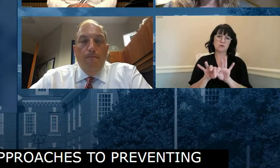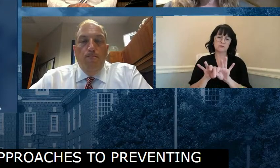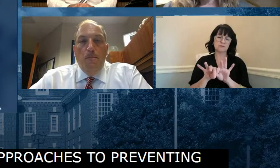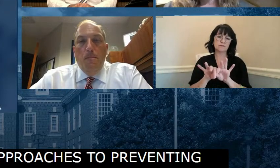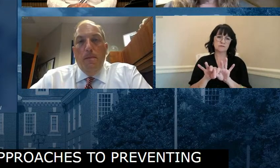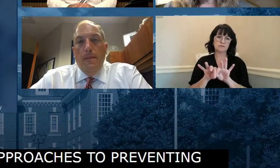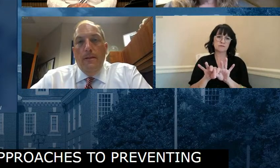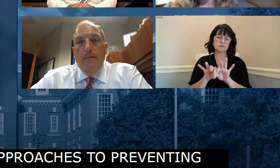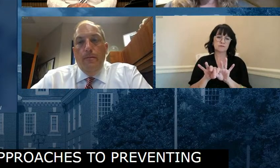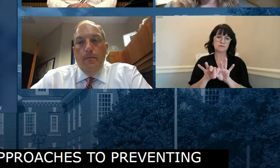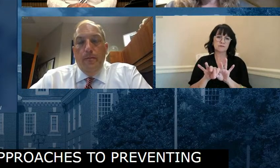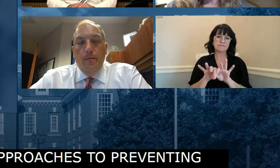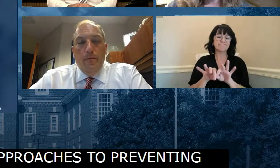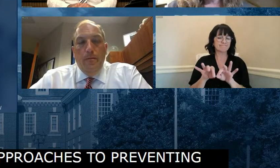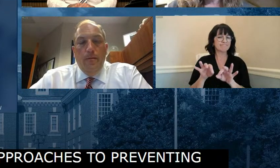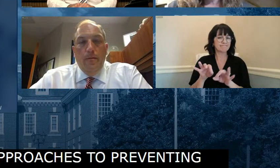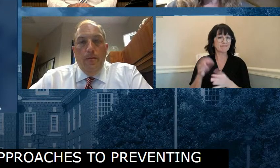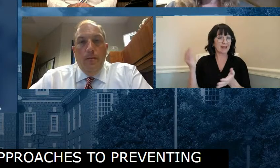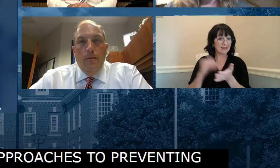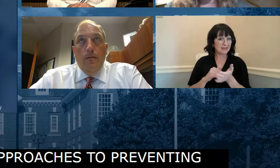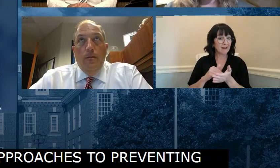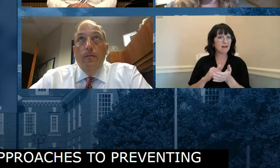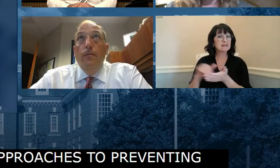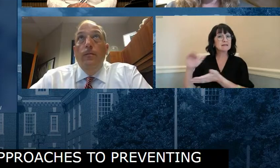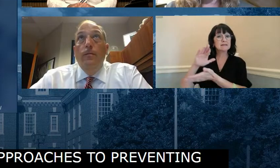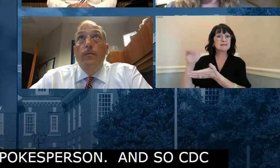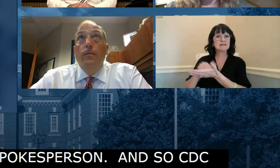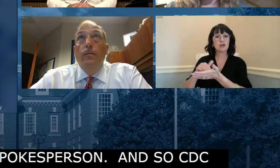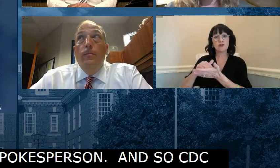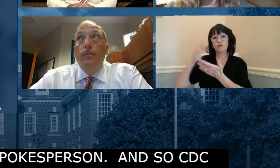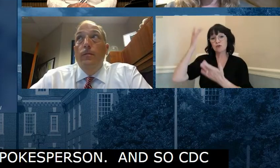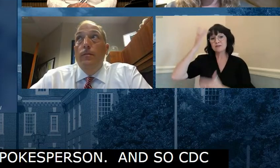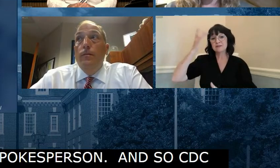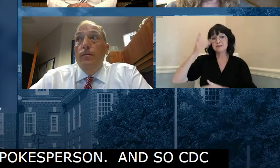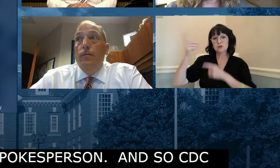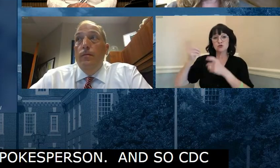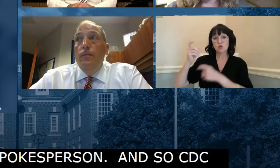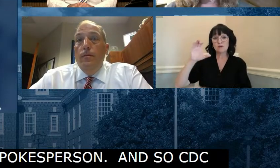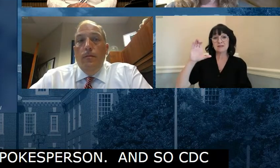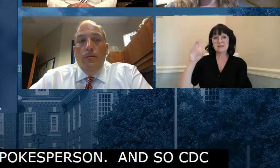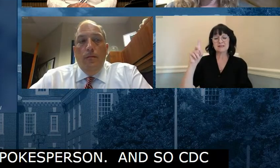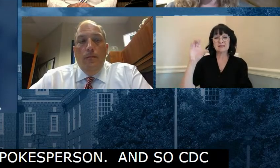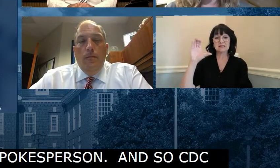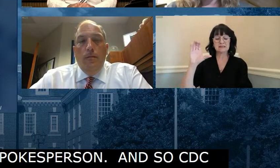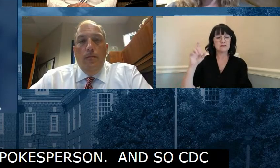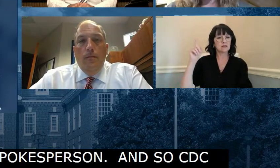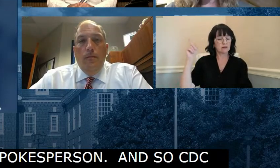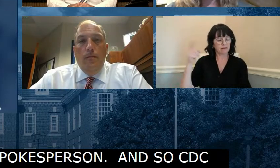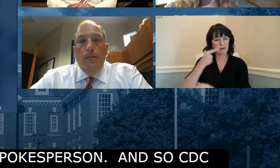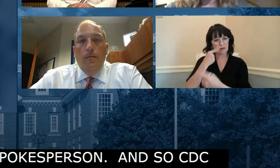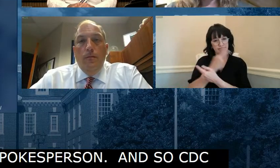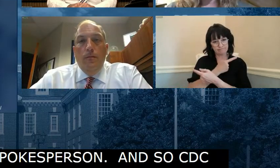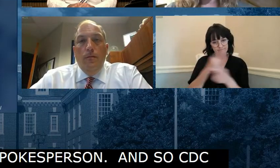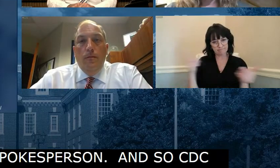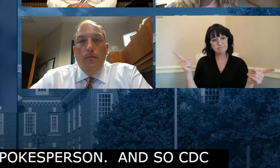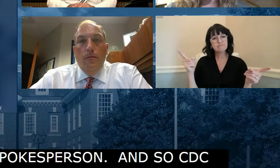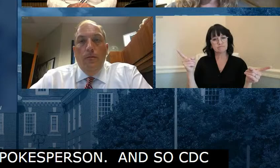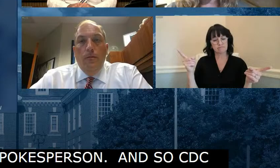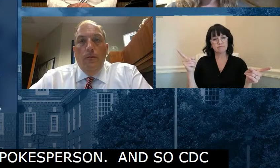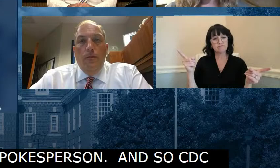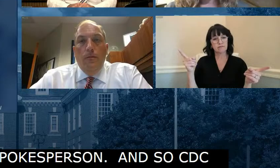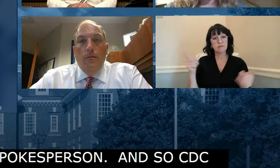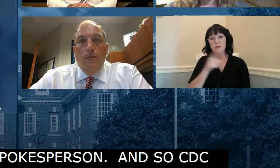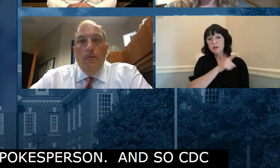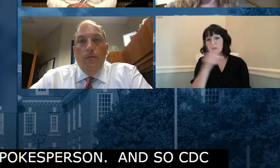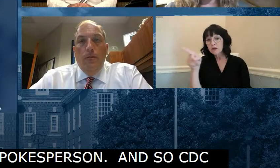And so CDC, again, has very strongly come out with the recommendation that unvaccinated